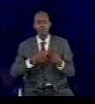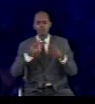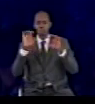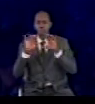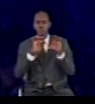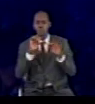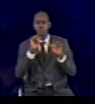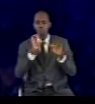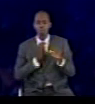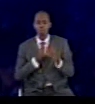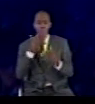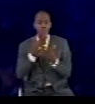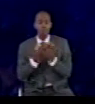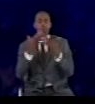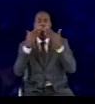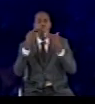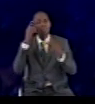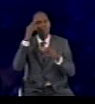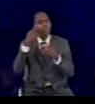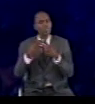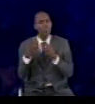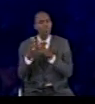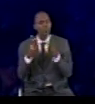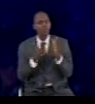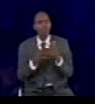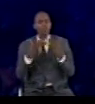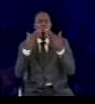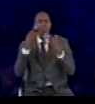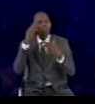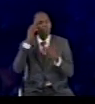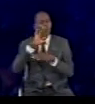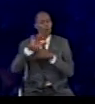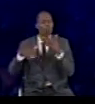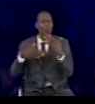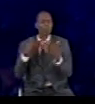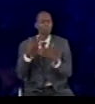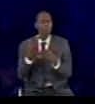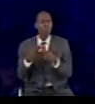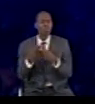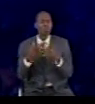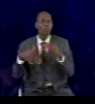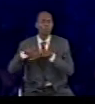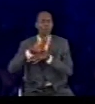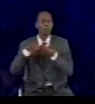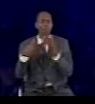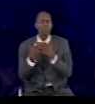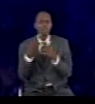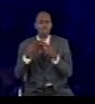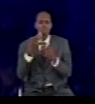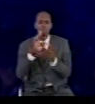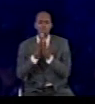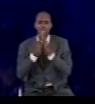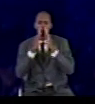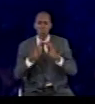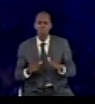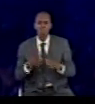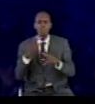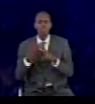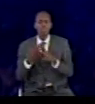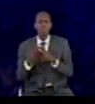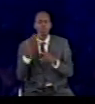we thank you for the name of jesus the name above all names the name of peace the name of power name of